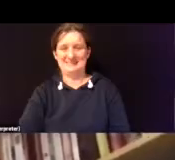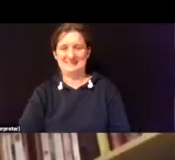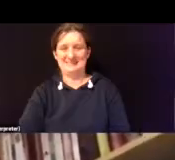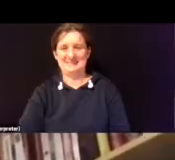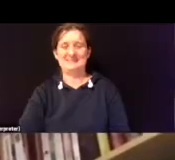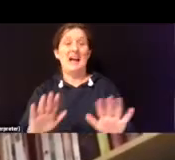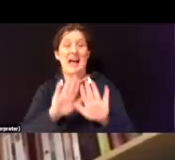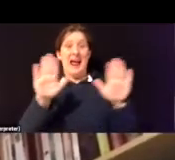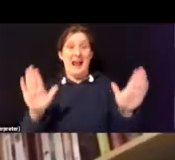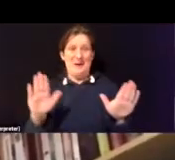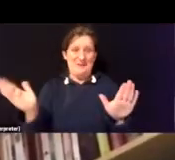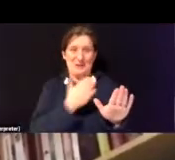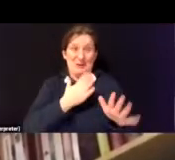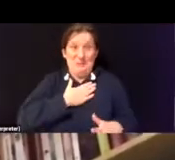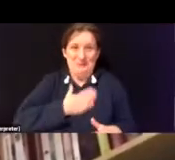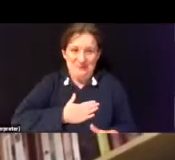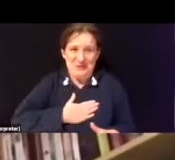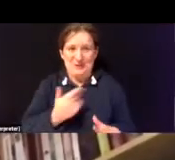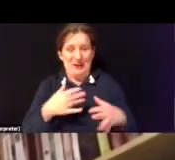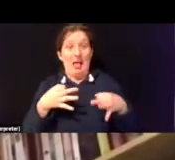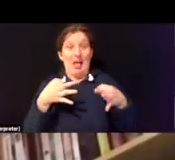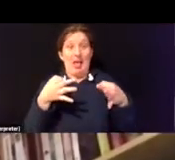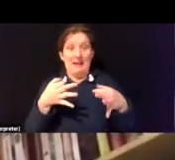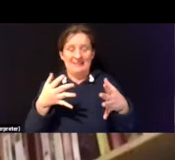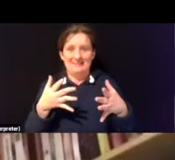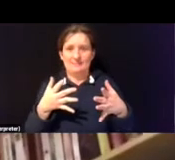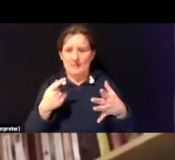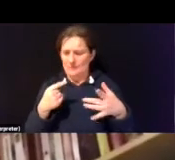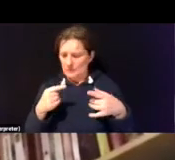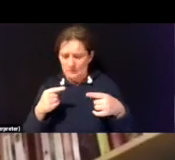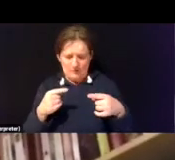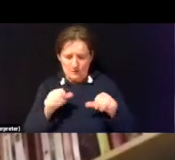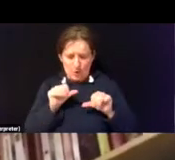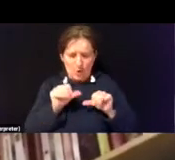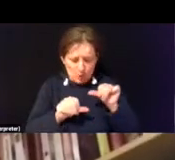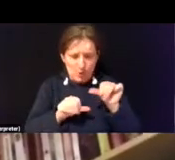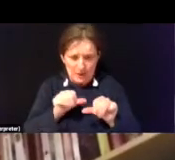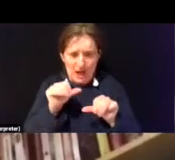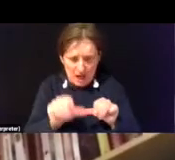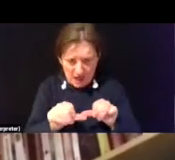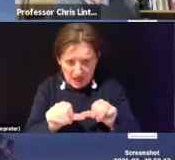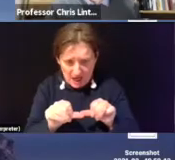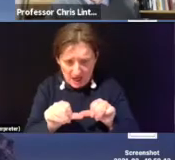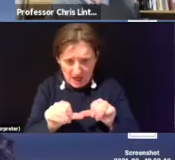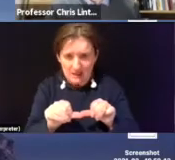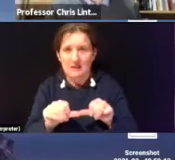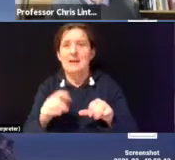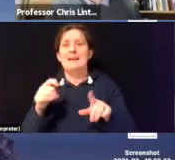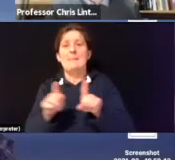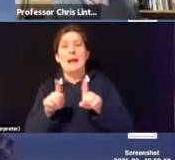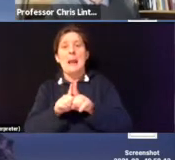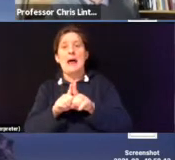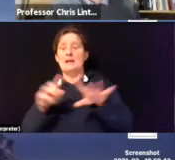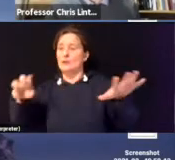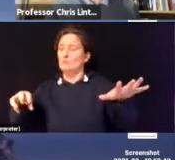Right, hello everyone. Sorry about that. It turns out that you have to do things in a specific order, rather like trying to land on Mars,